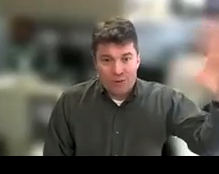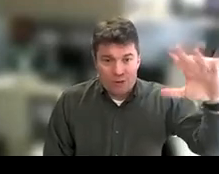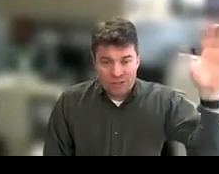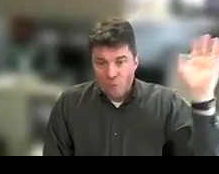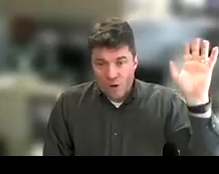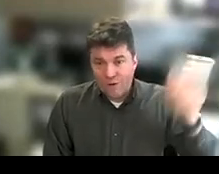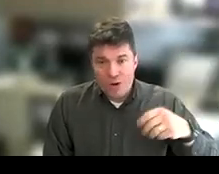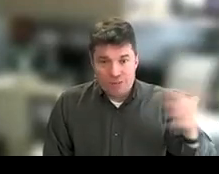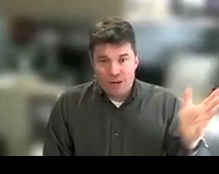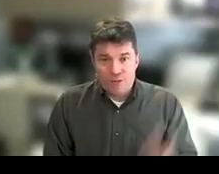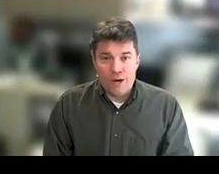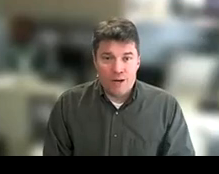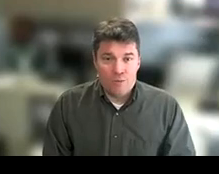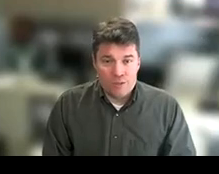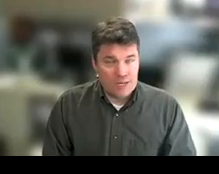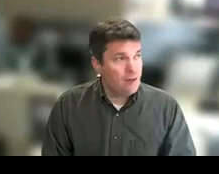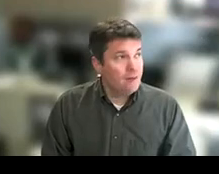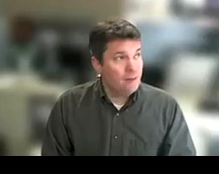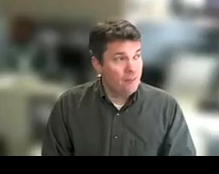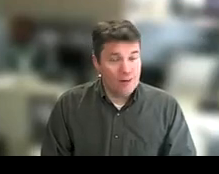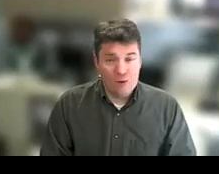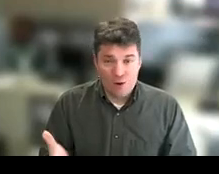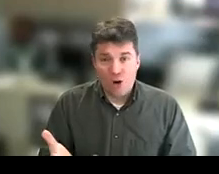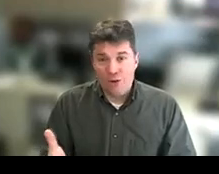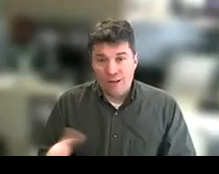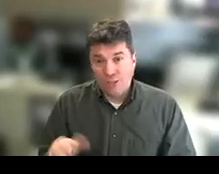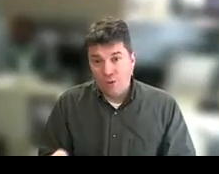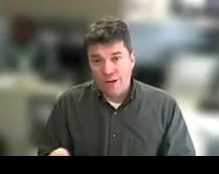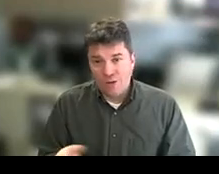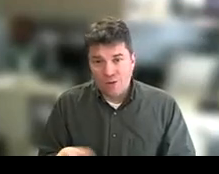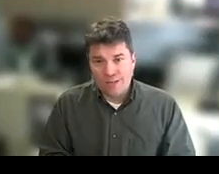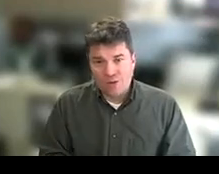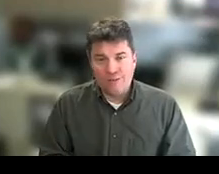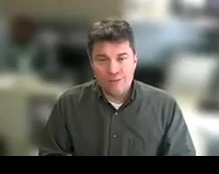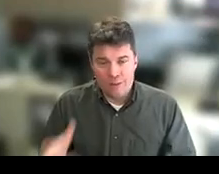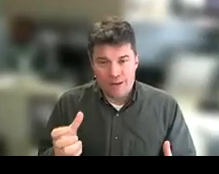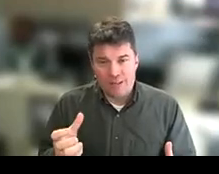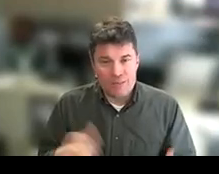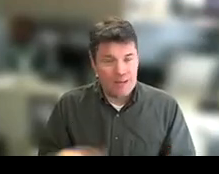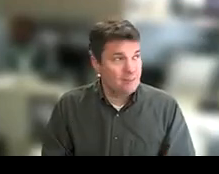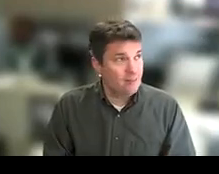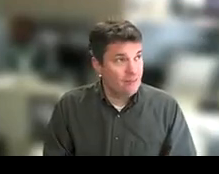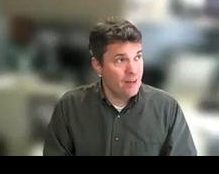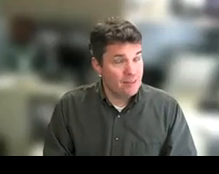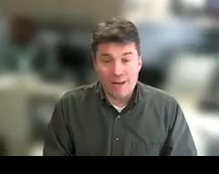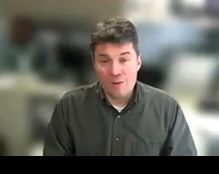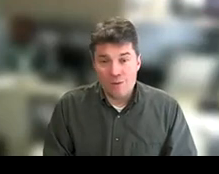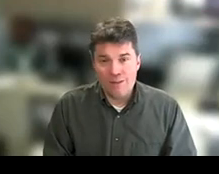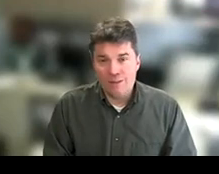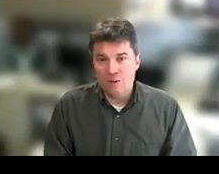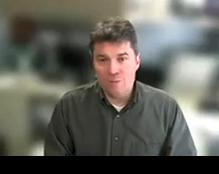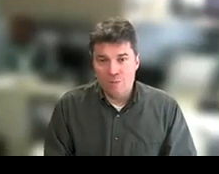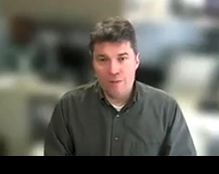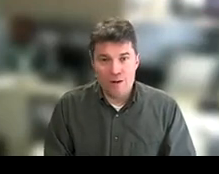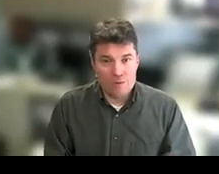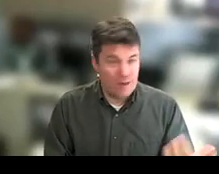have a transmitter out there somewhere transmitting the radio music, and then you have a car that's tuned into a station that picks up that